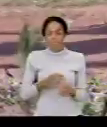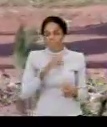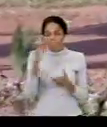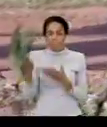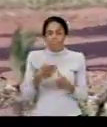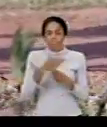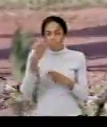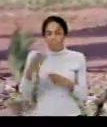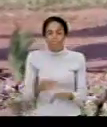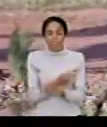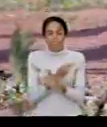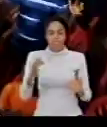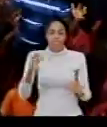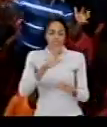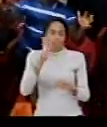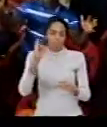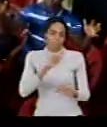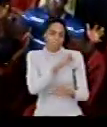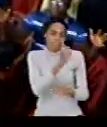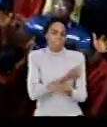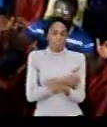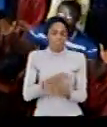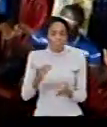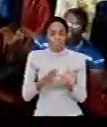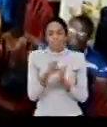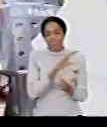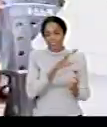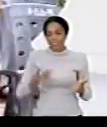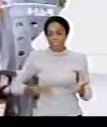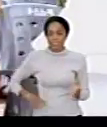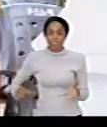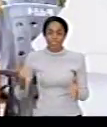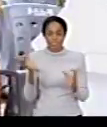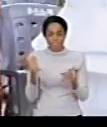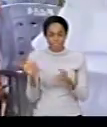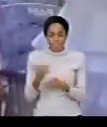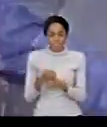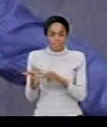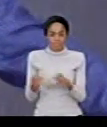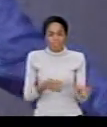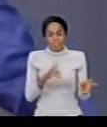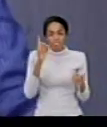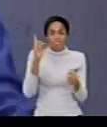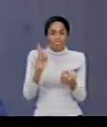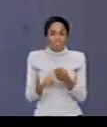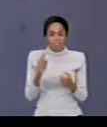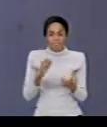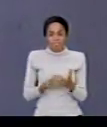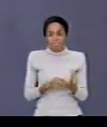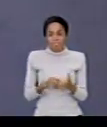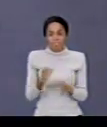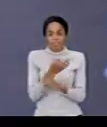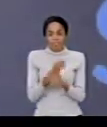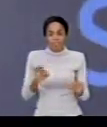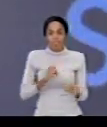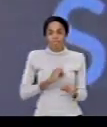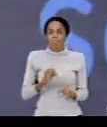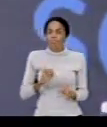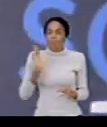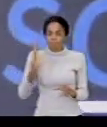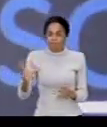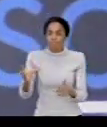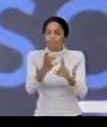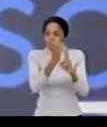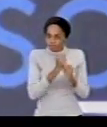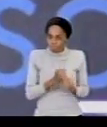Christ. Get ready for total freedom. This July, I'm going to grab you by the hand, drag you out